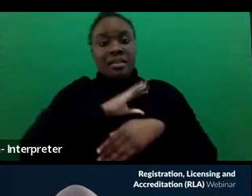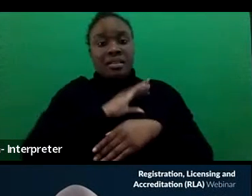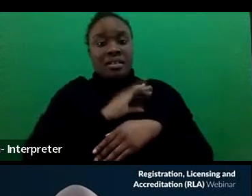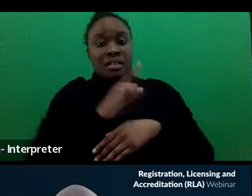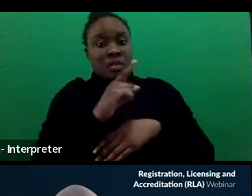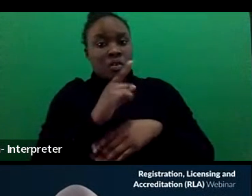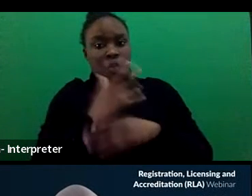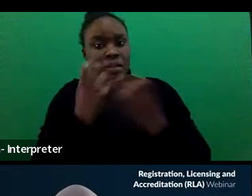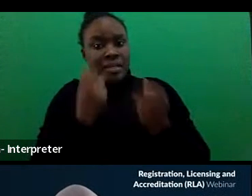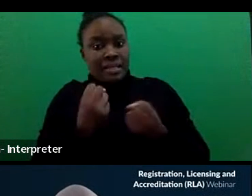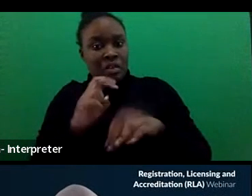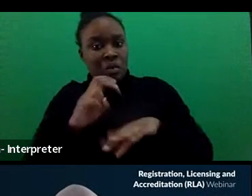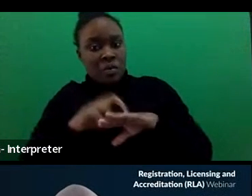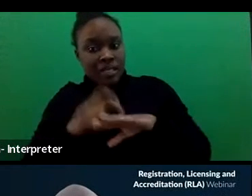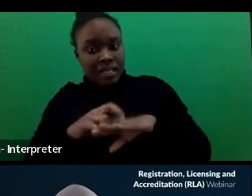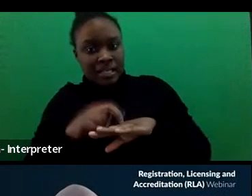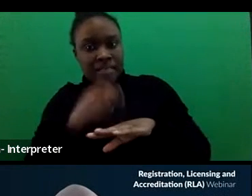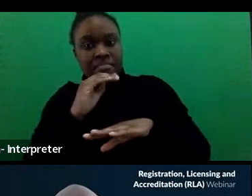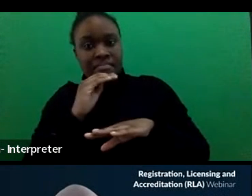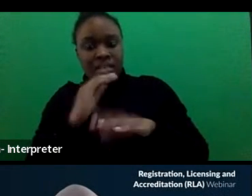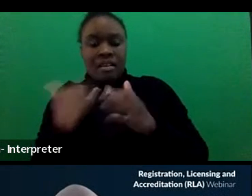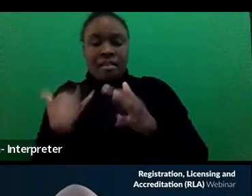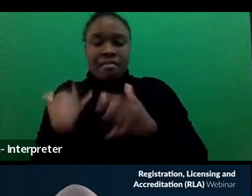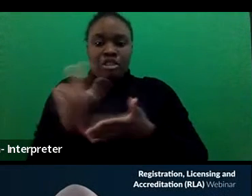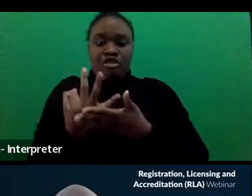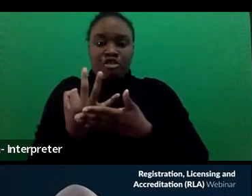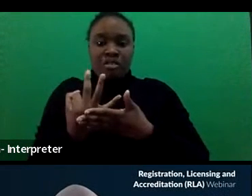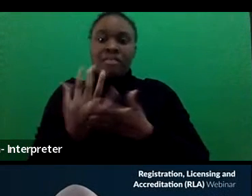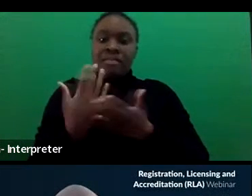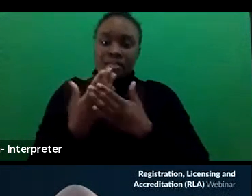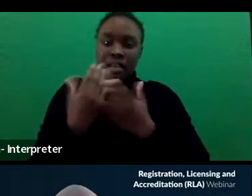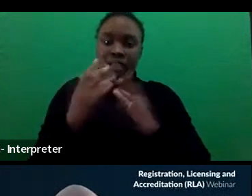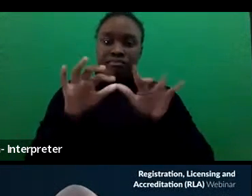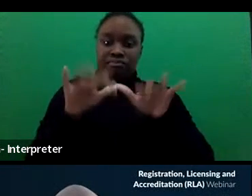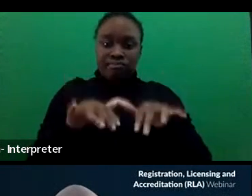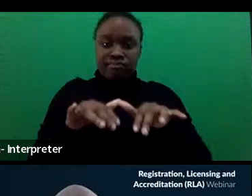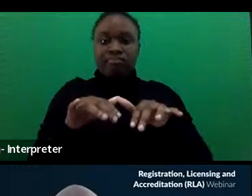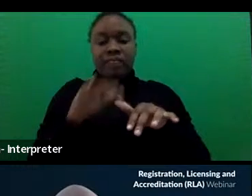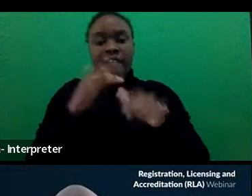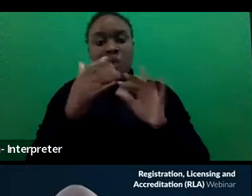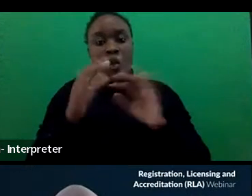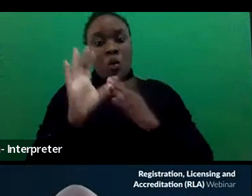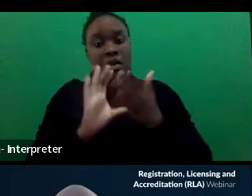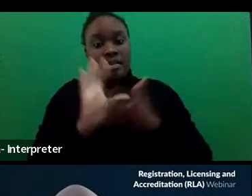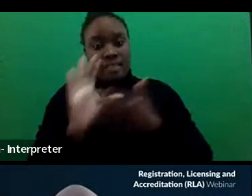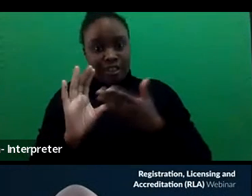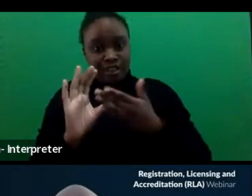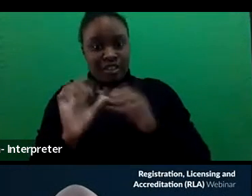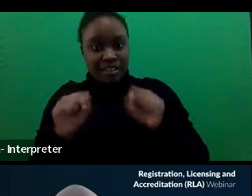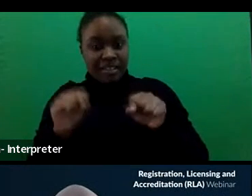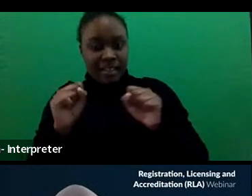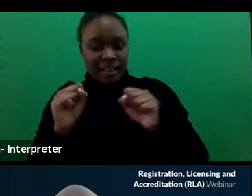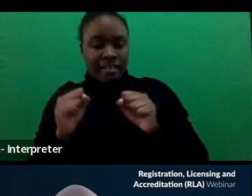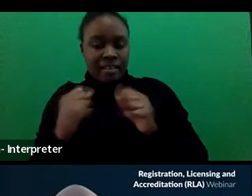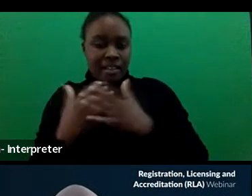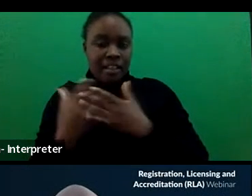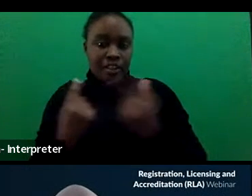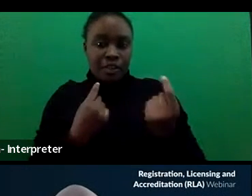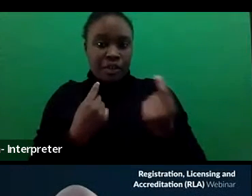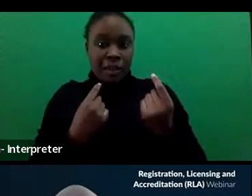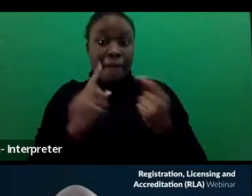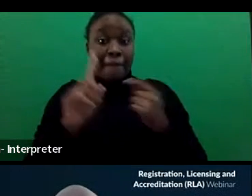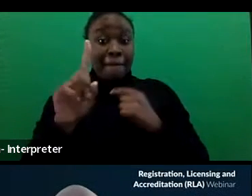such, an application will have to be made for cancellation. However, we must take into consideration that